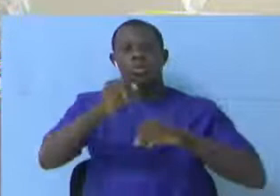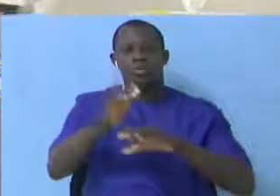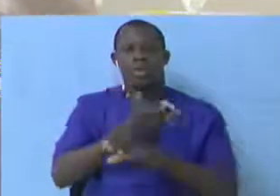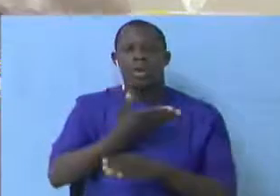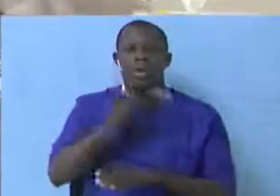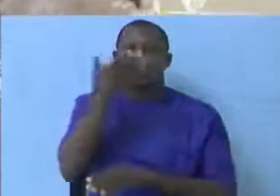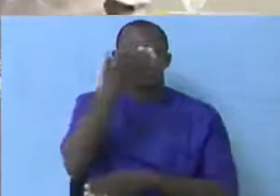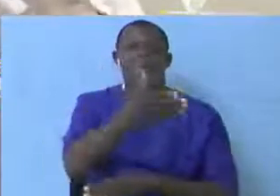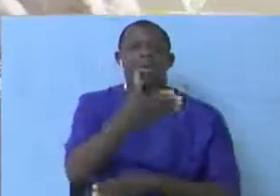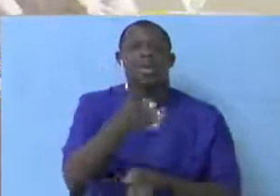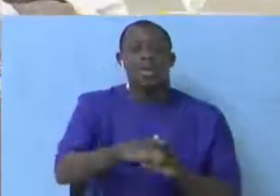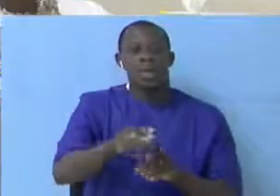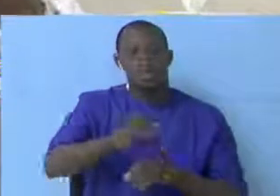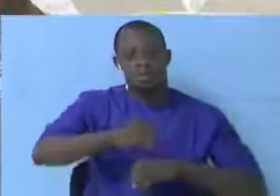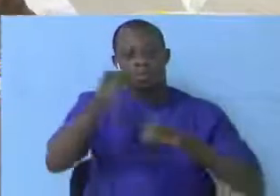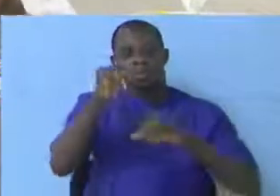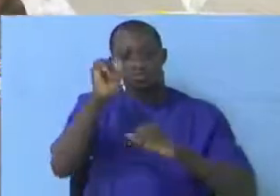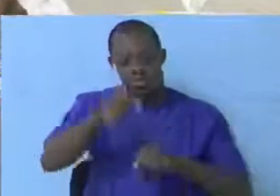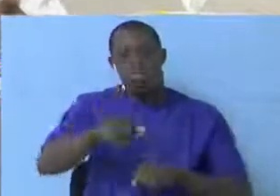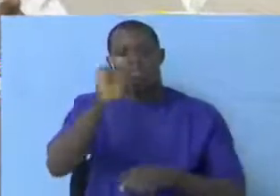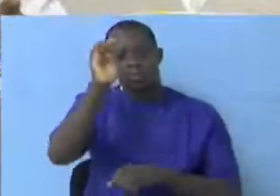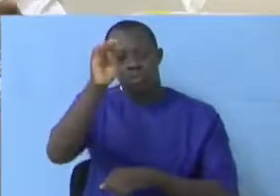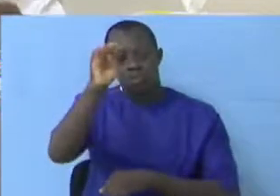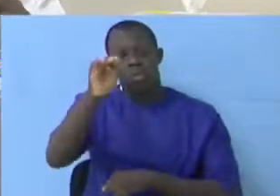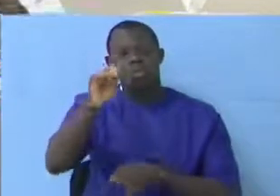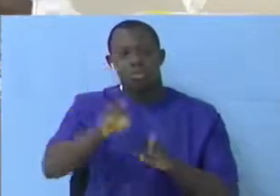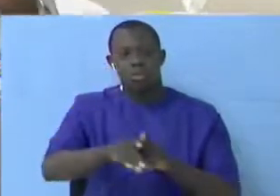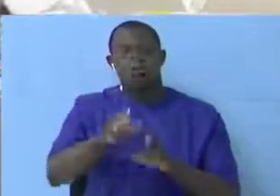that boss would be called to testify on Thursday.